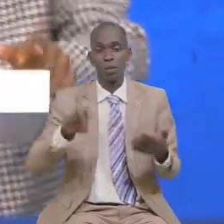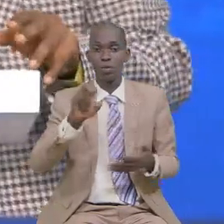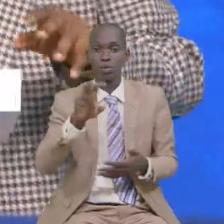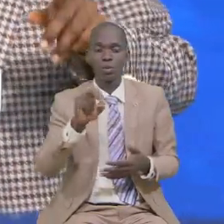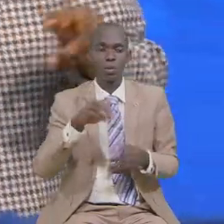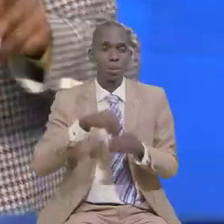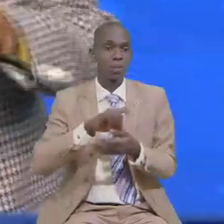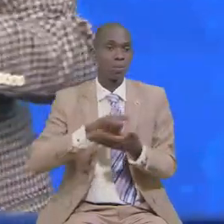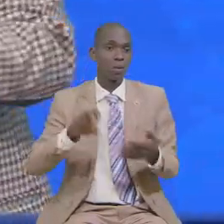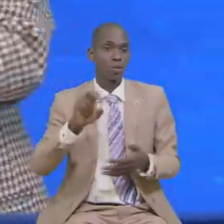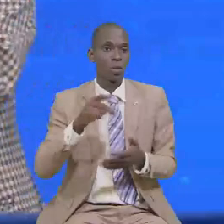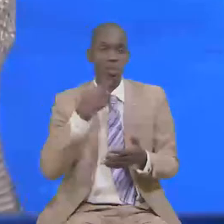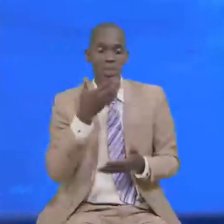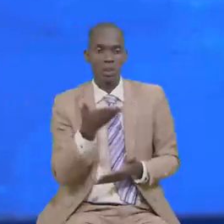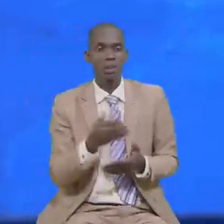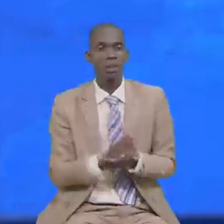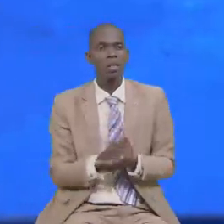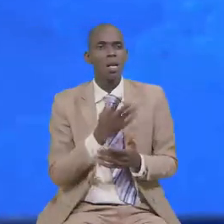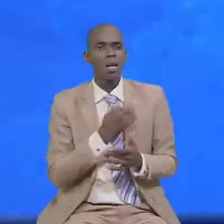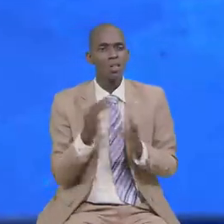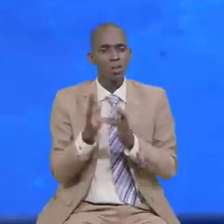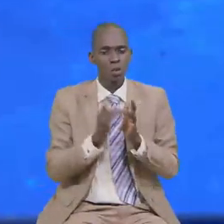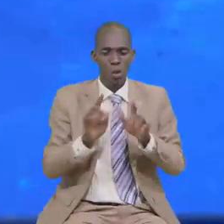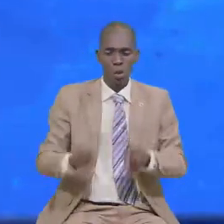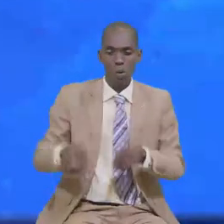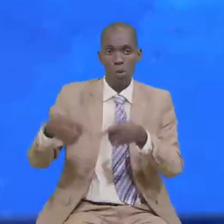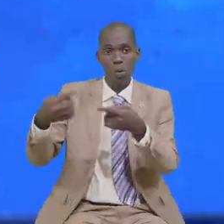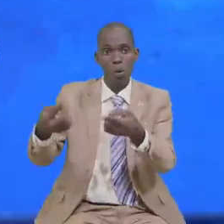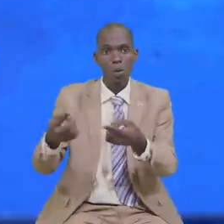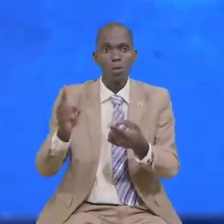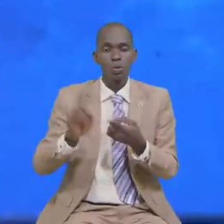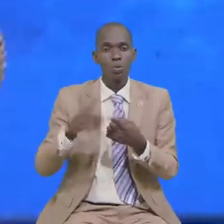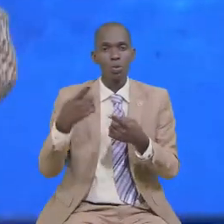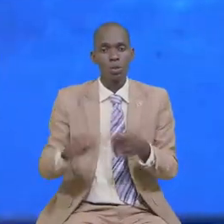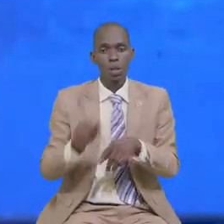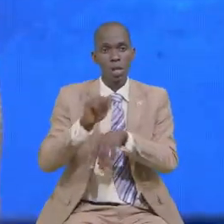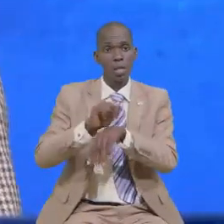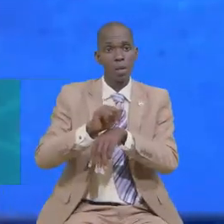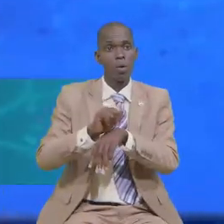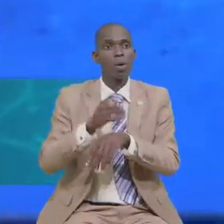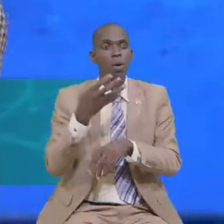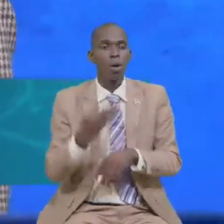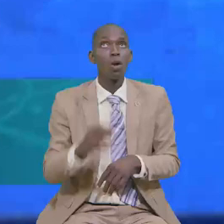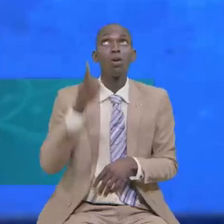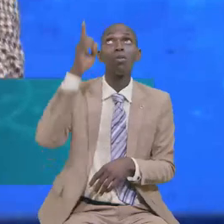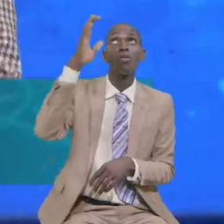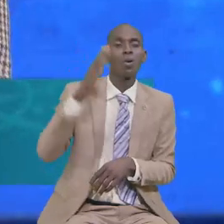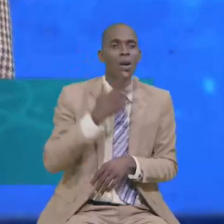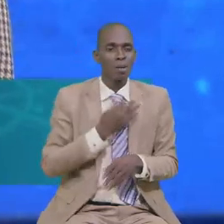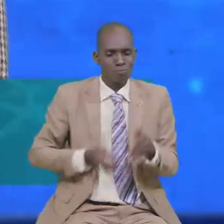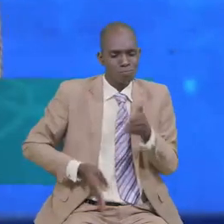verse 12 says, and Jesus went into the temple of God and cast out